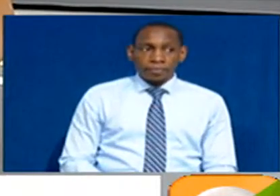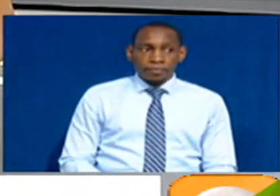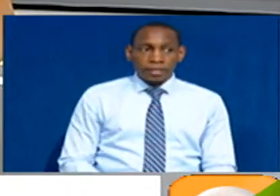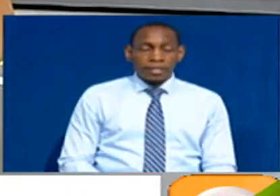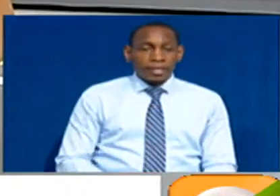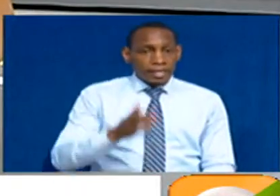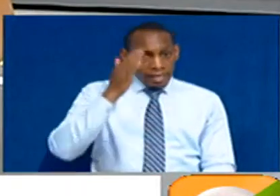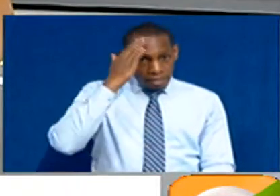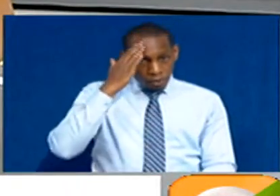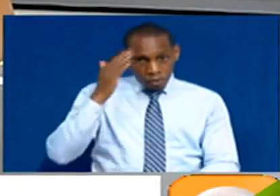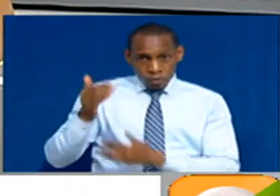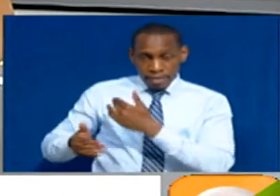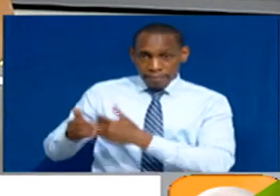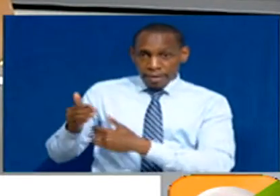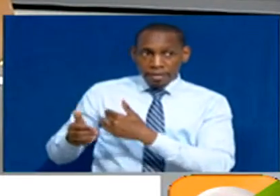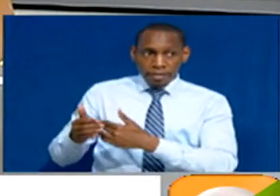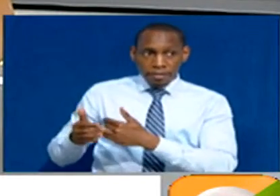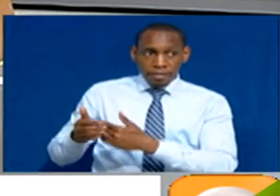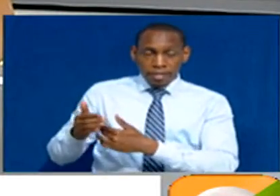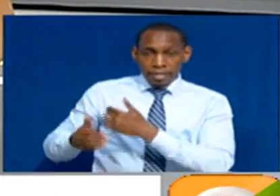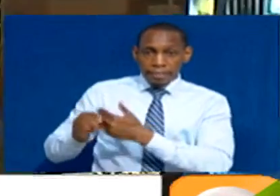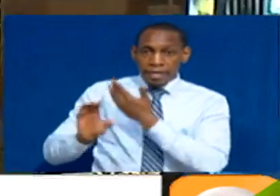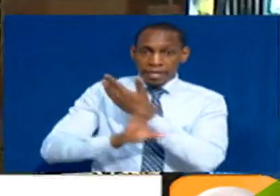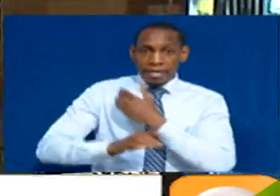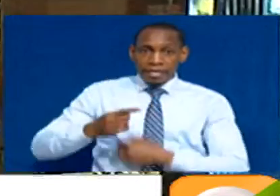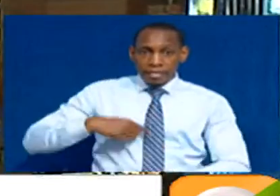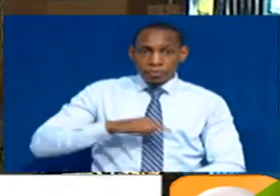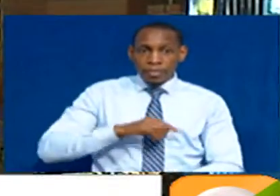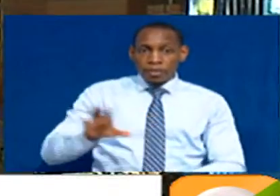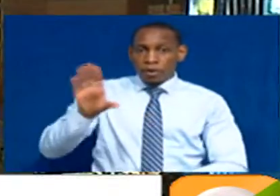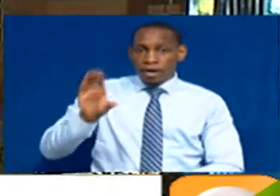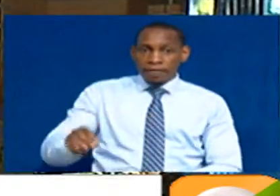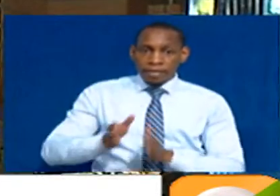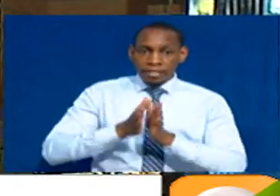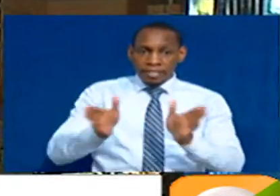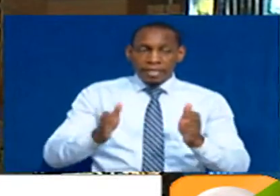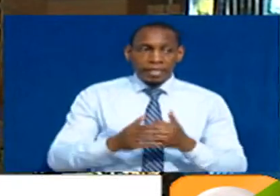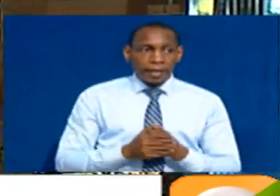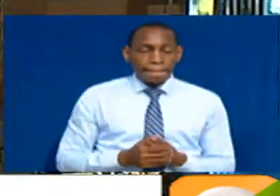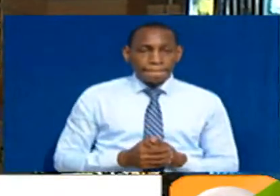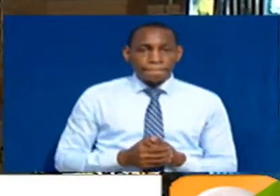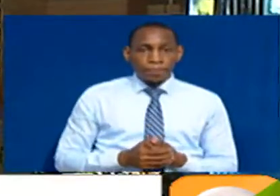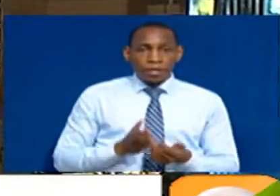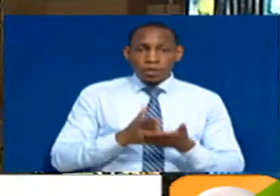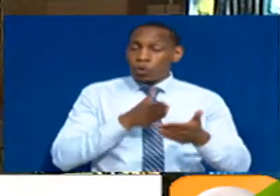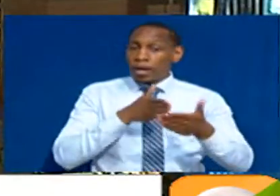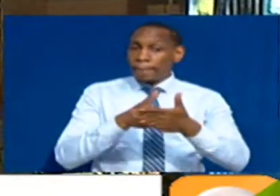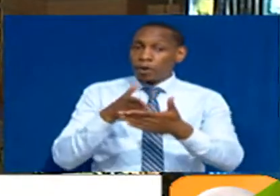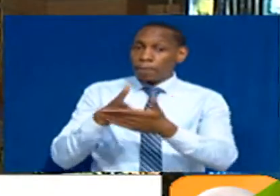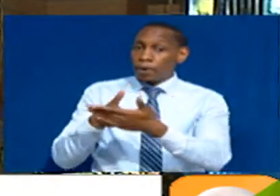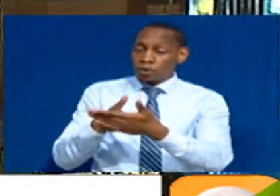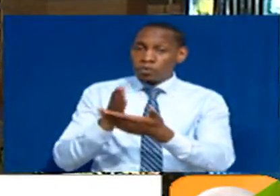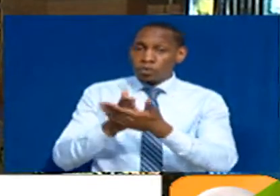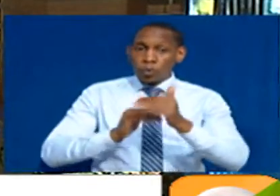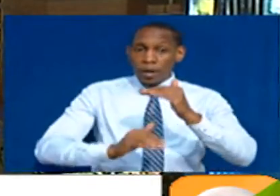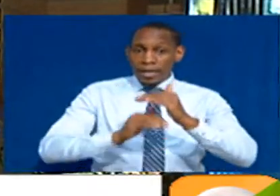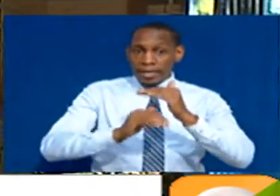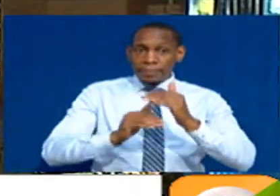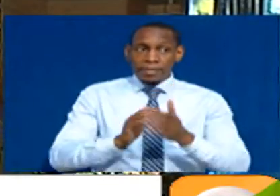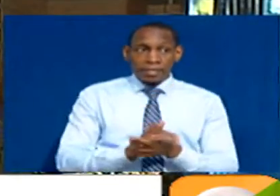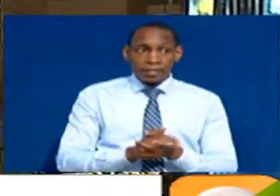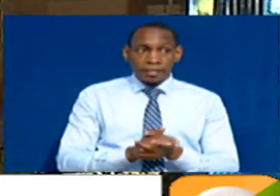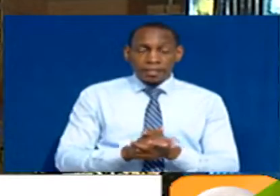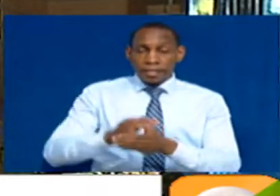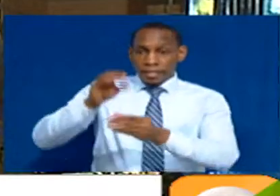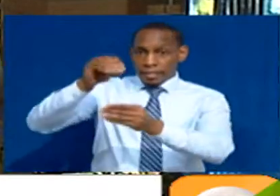question. I know some of our neighboring countries in the Horn of Africa, etc., who restrict, actually limit some of